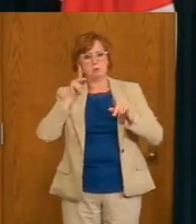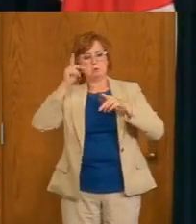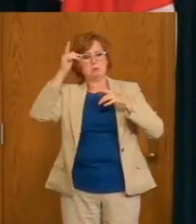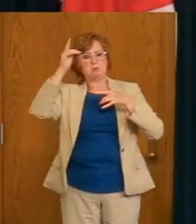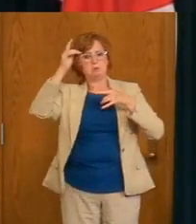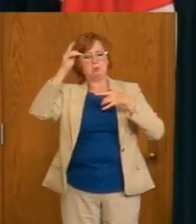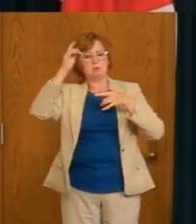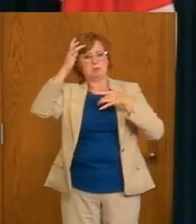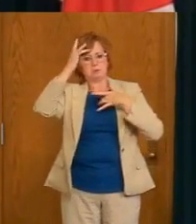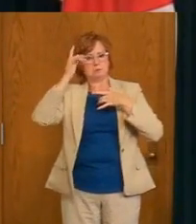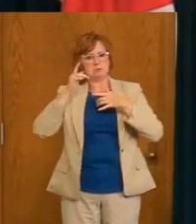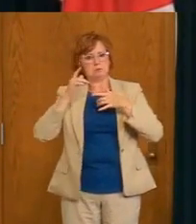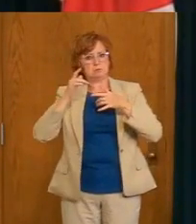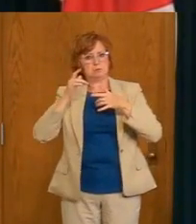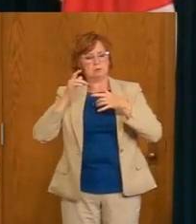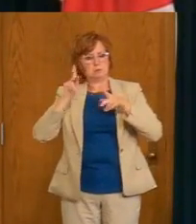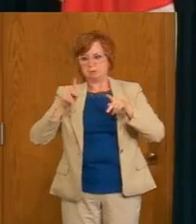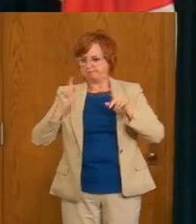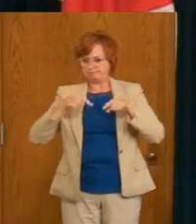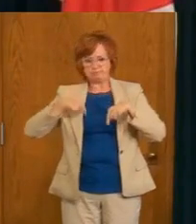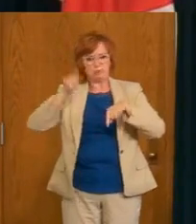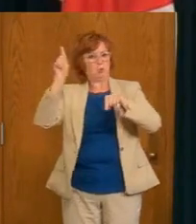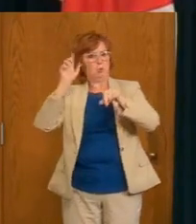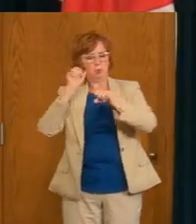some of the settings are different.